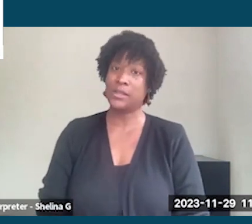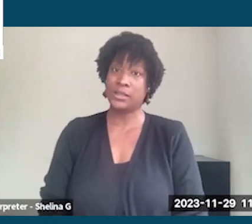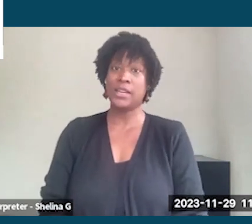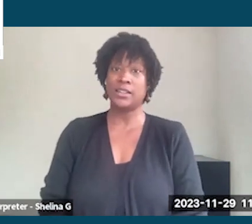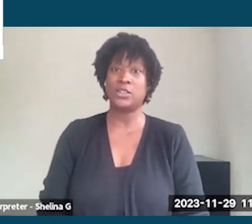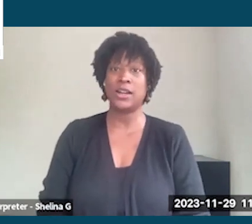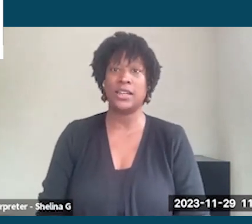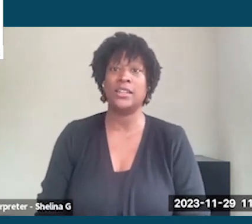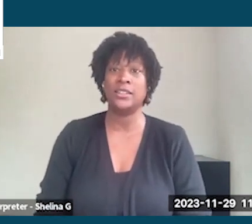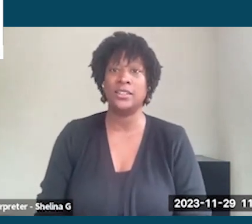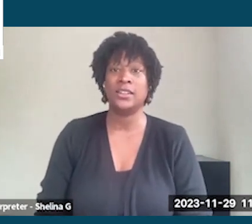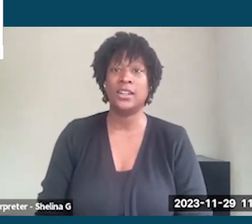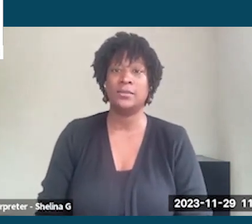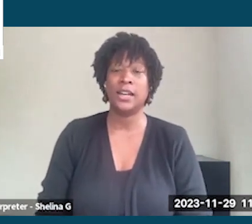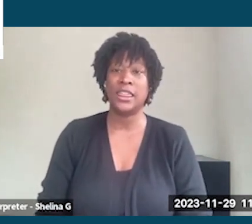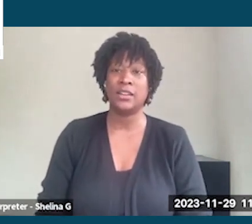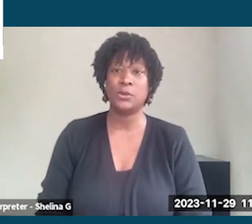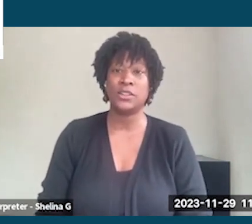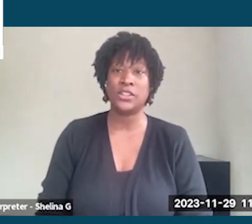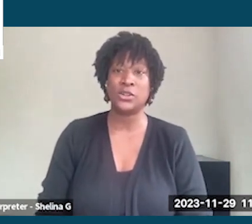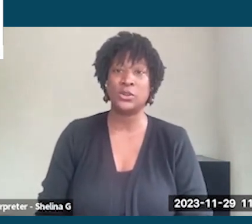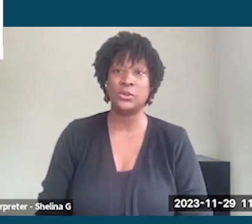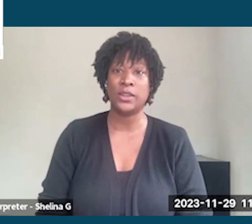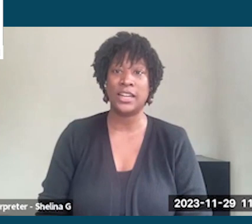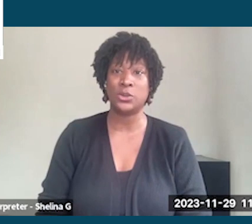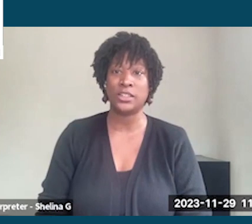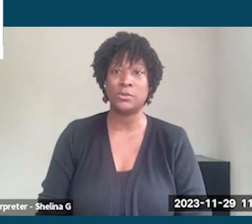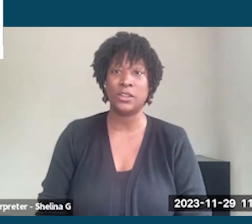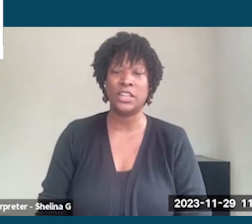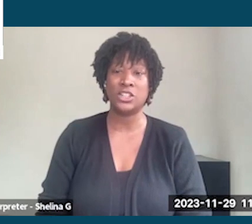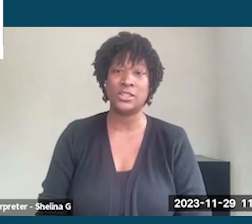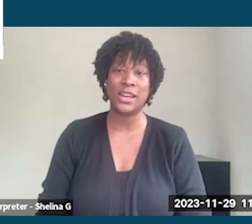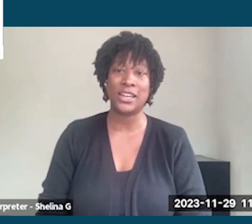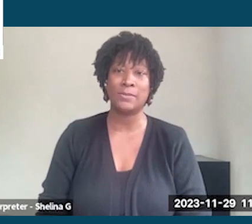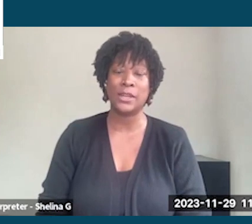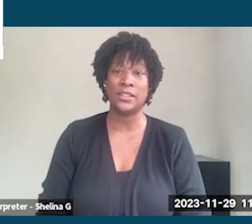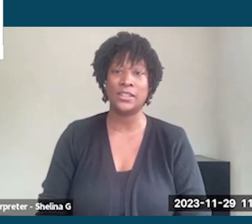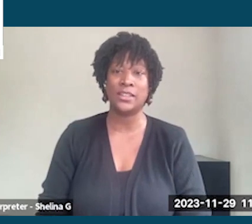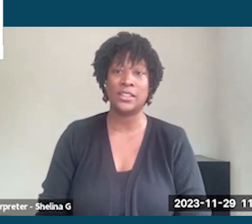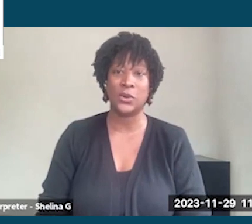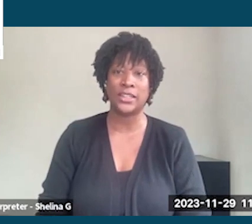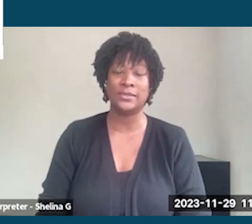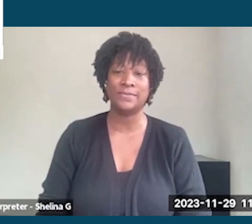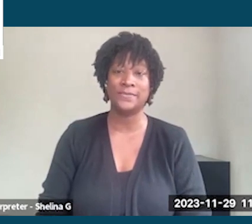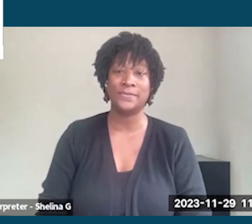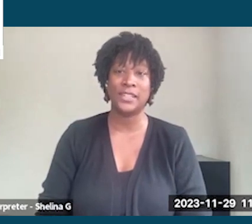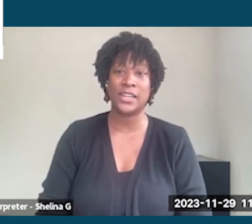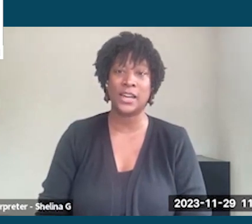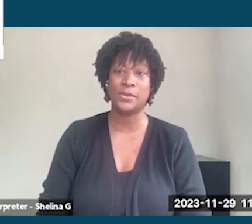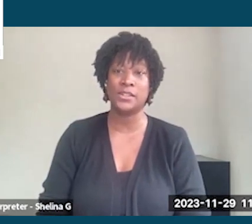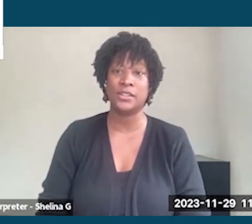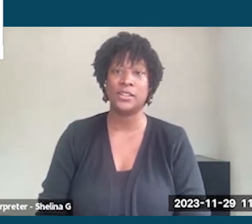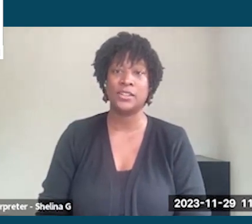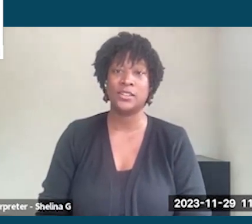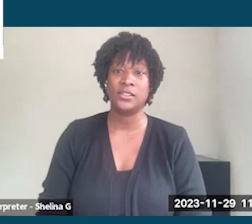would like them to speak to me directly. And I think most of us do want that direct communication. So that can be annoying